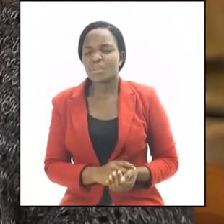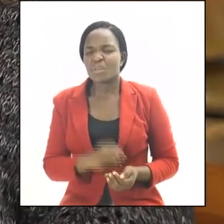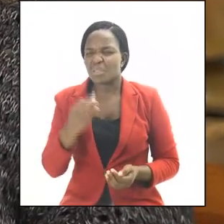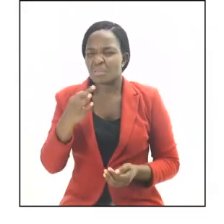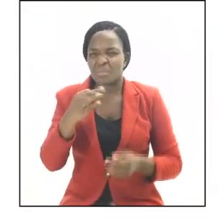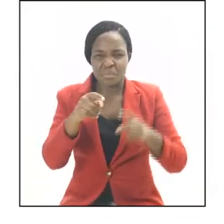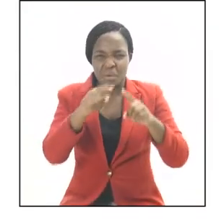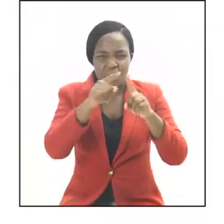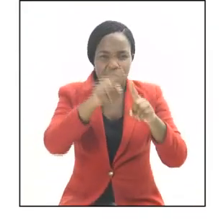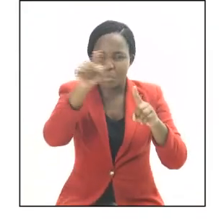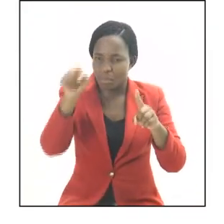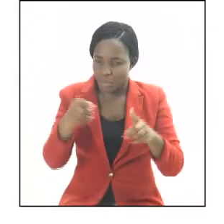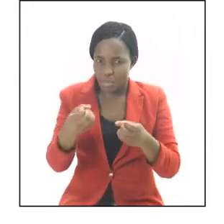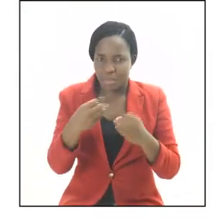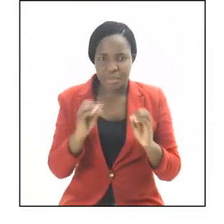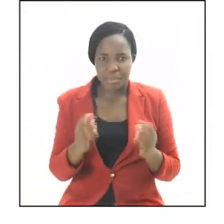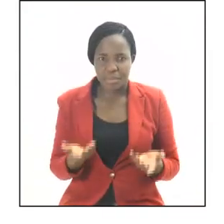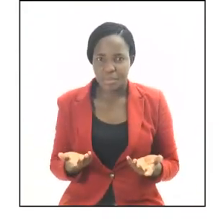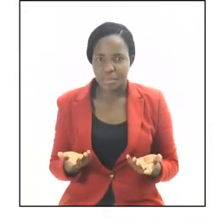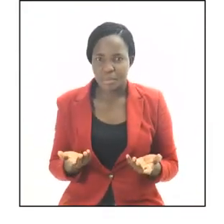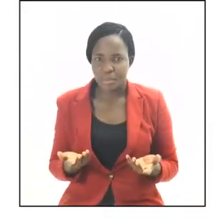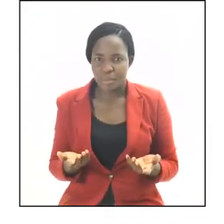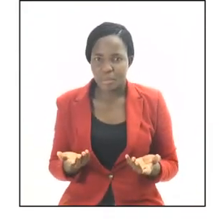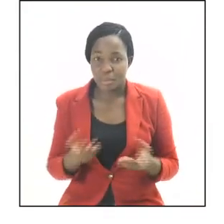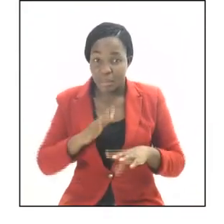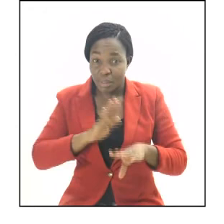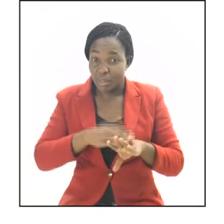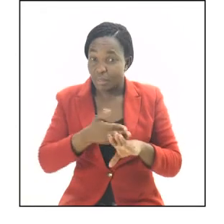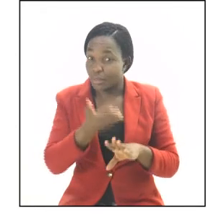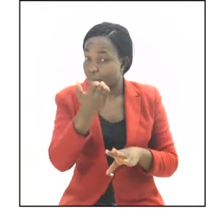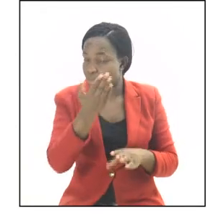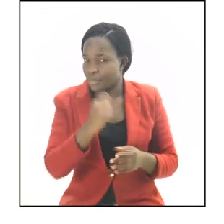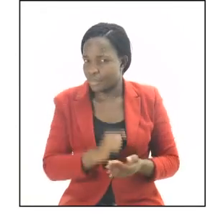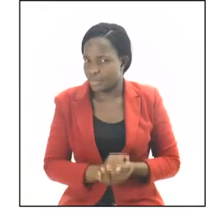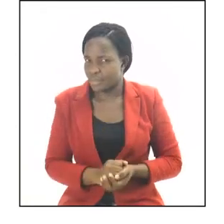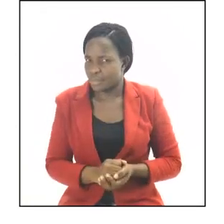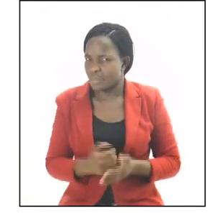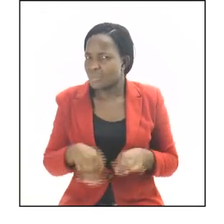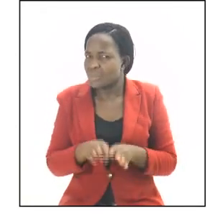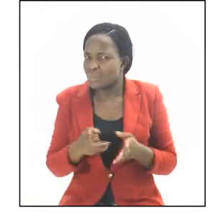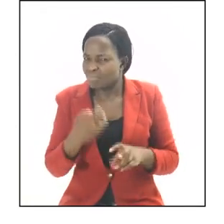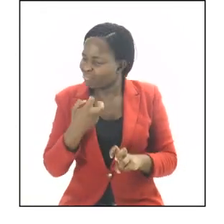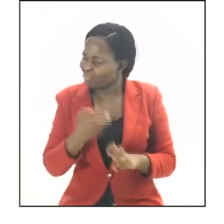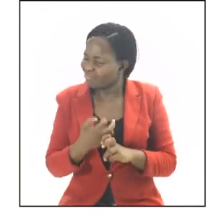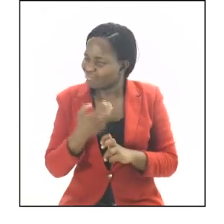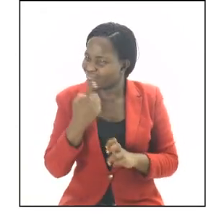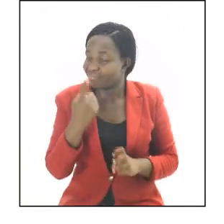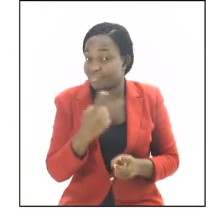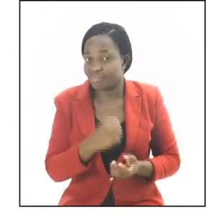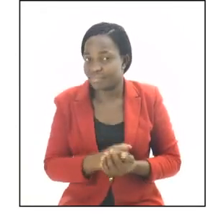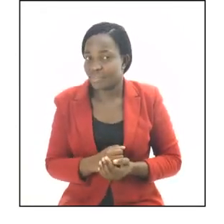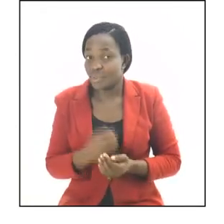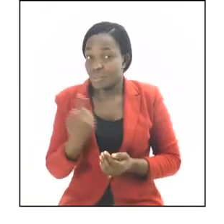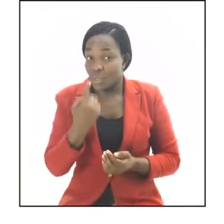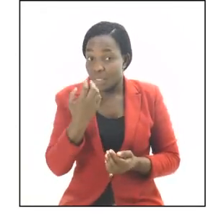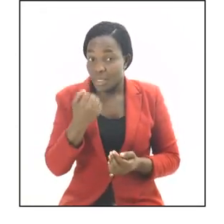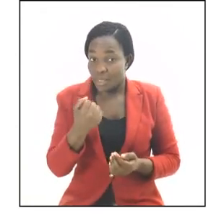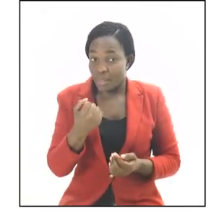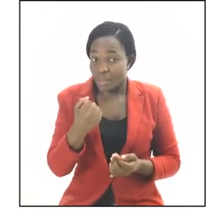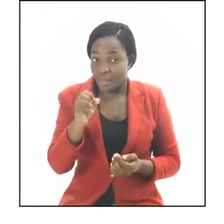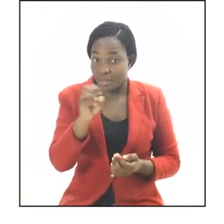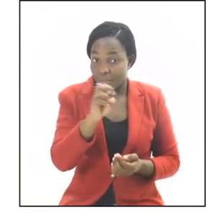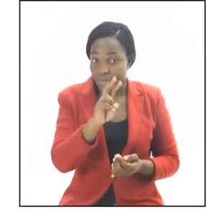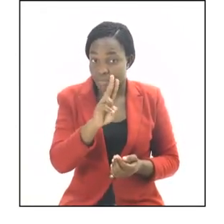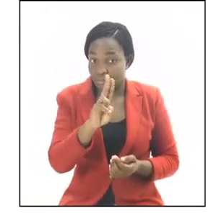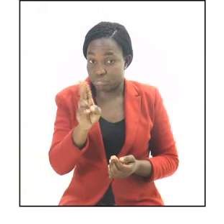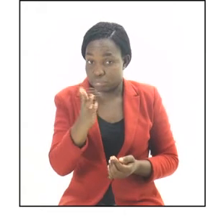given? Like the example you gave us to do, ma'am. It's really hard. We only have the height and the